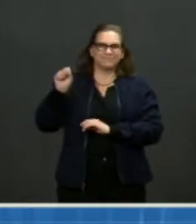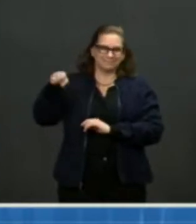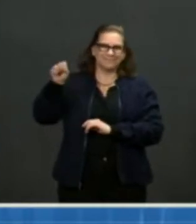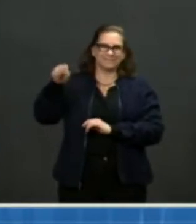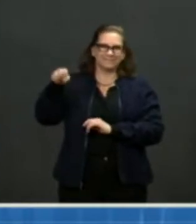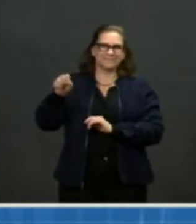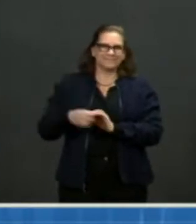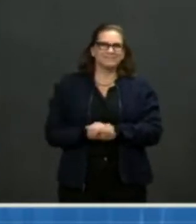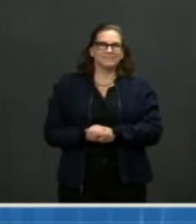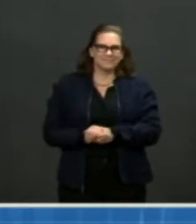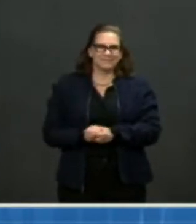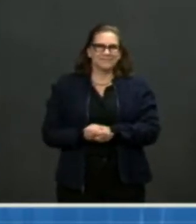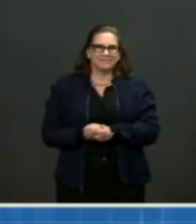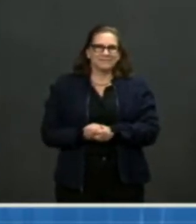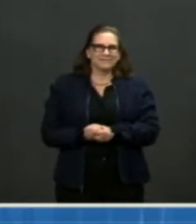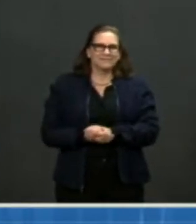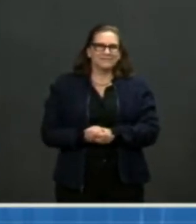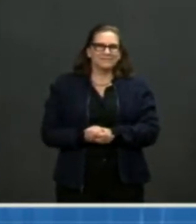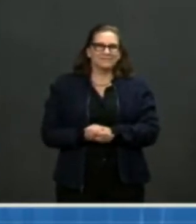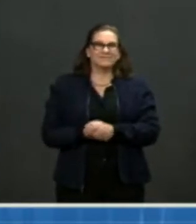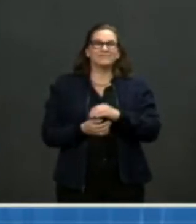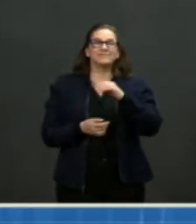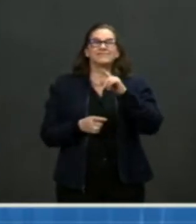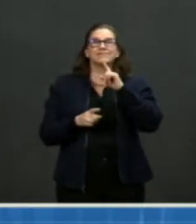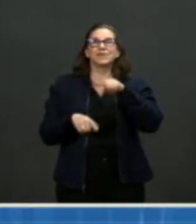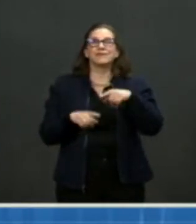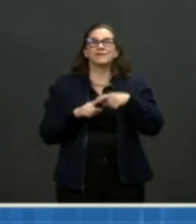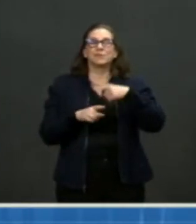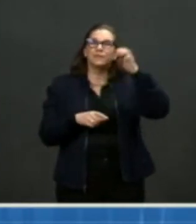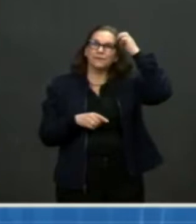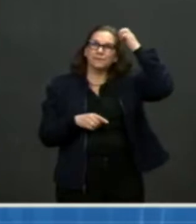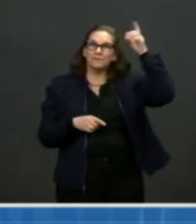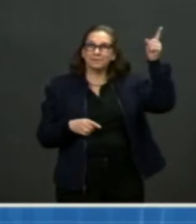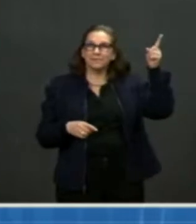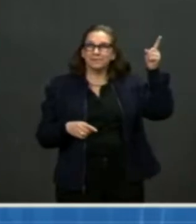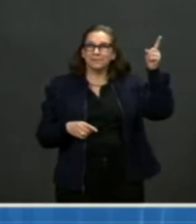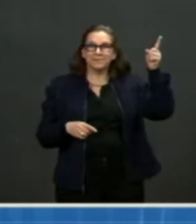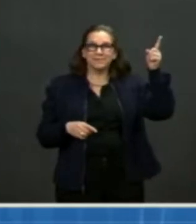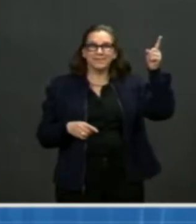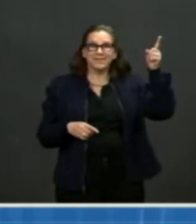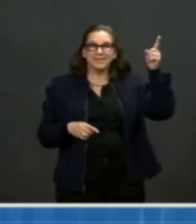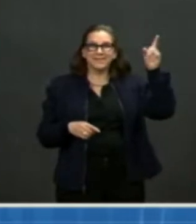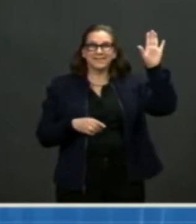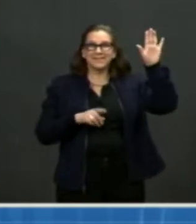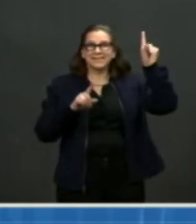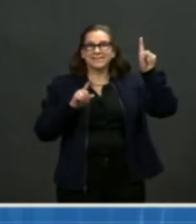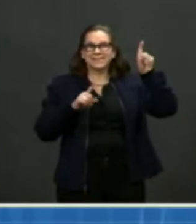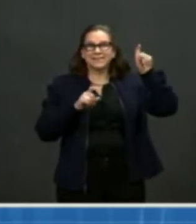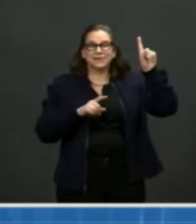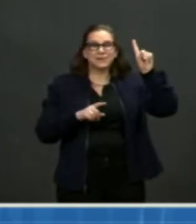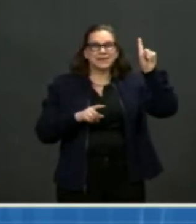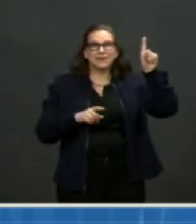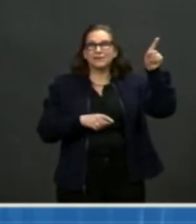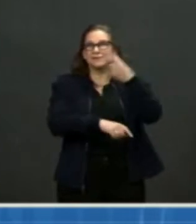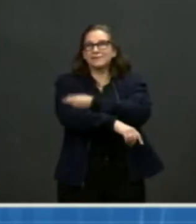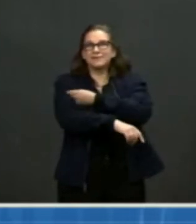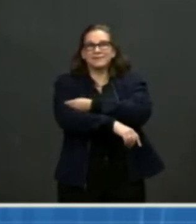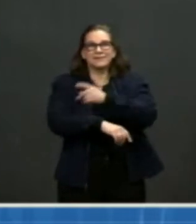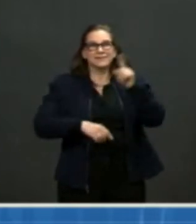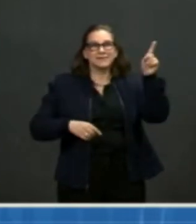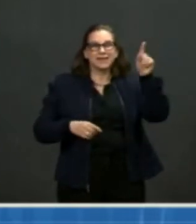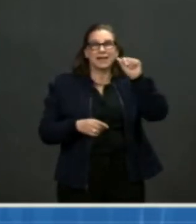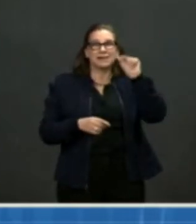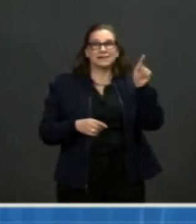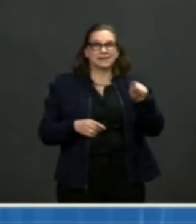reports from the European group that there was a greater incidence of